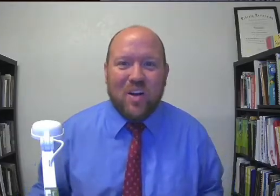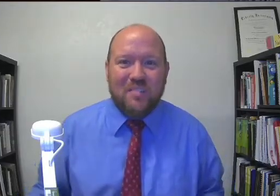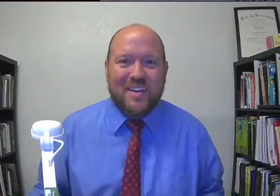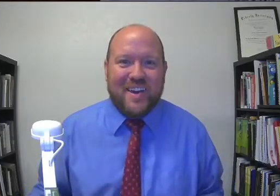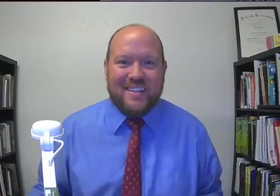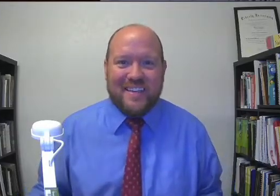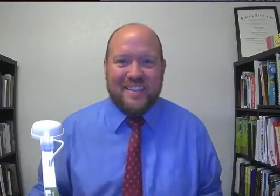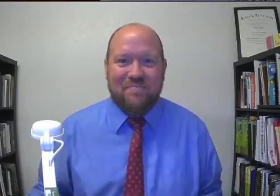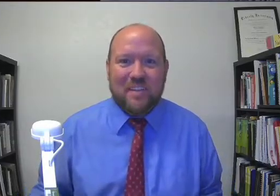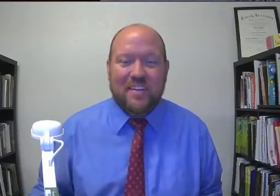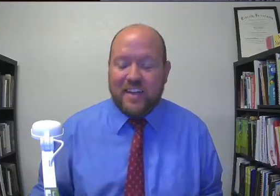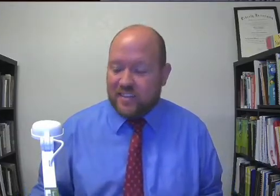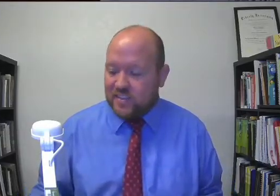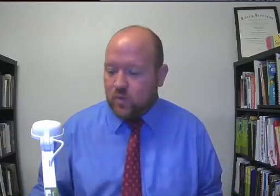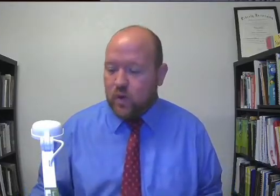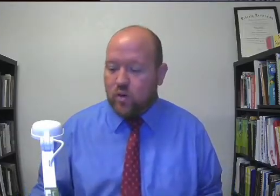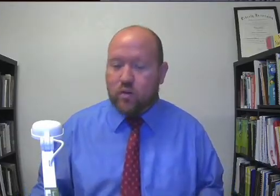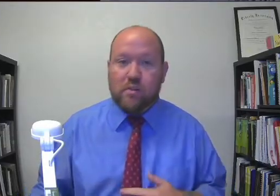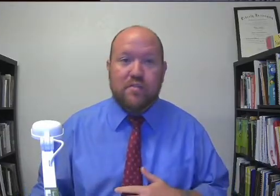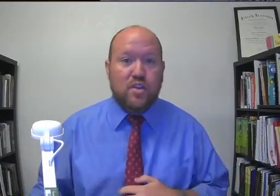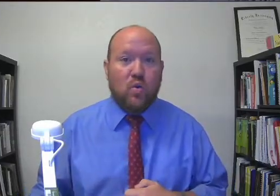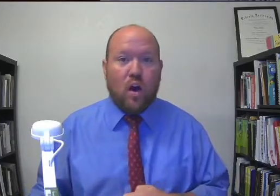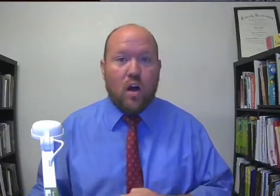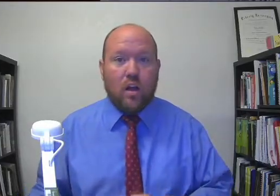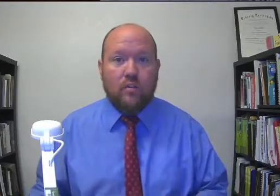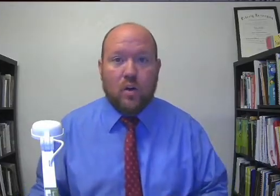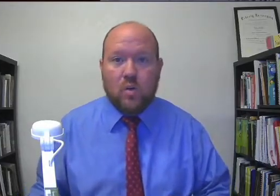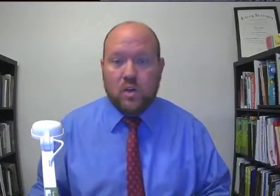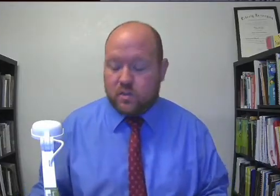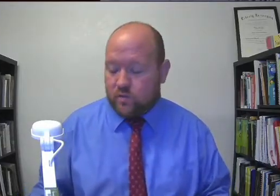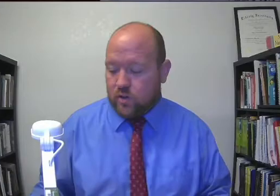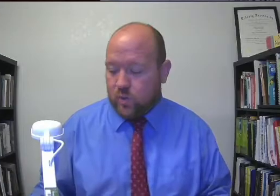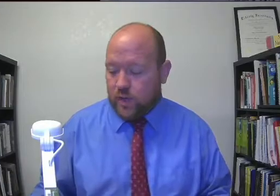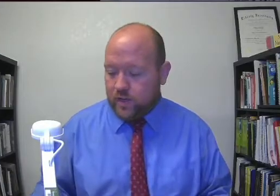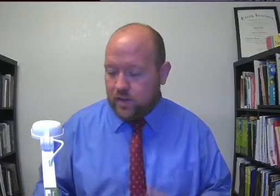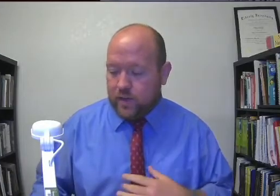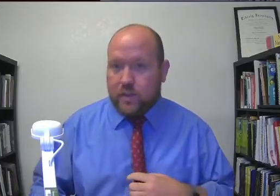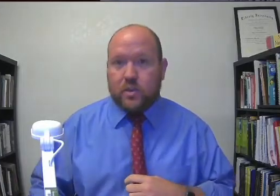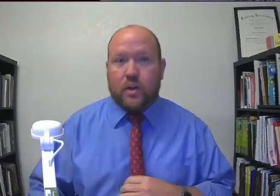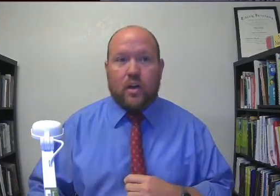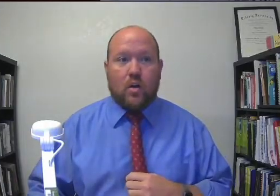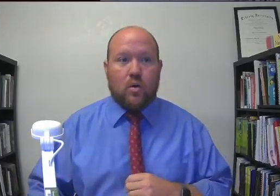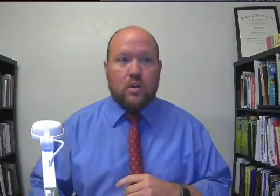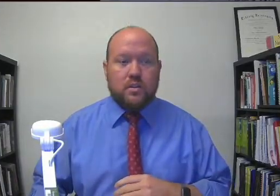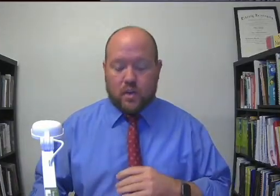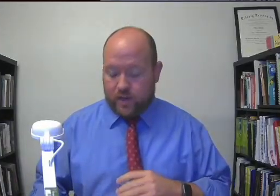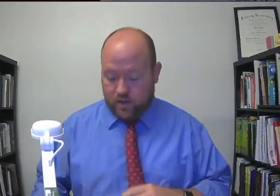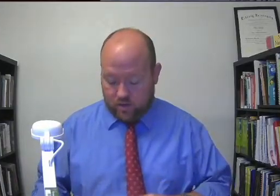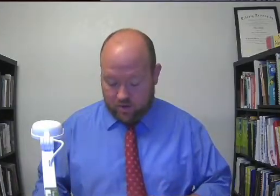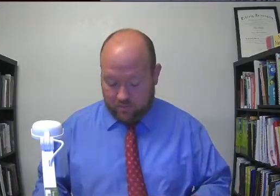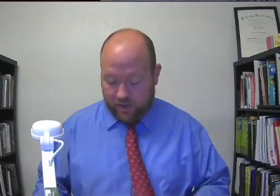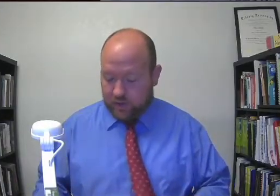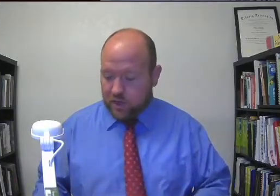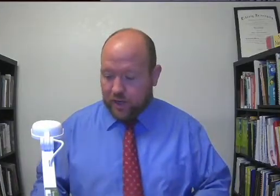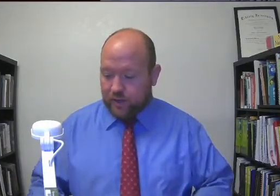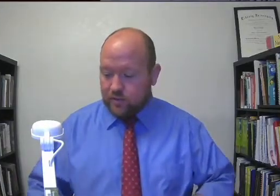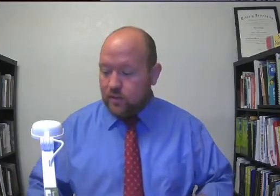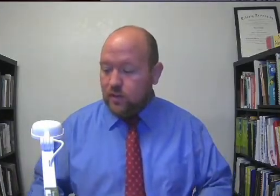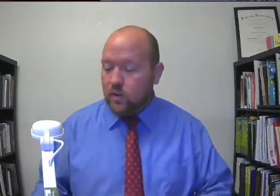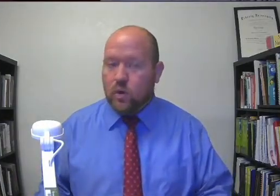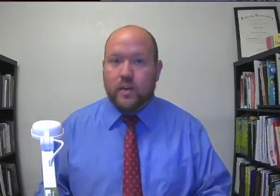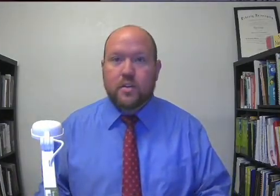Greetings and welcome to today's lesson. In today's lesson, we are going to review all of our words for the week. So here are our words right here on page